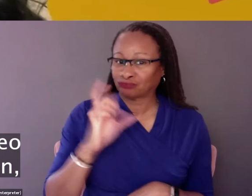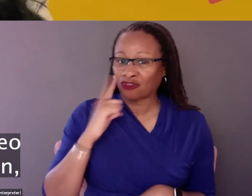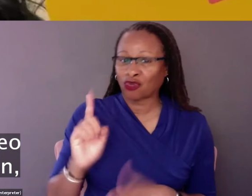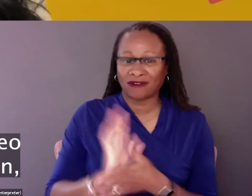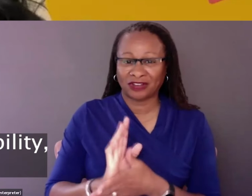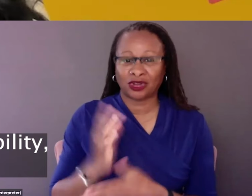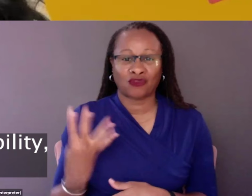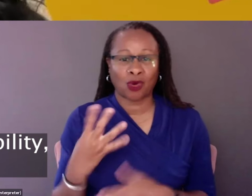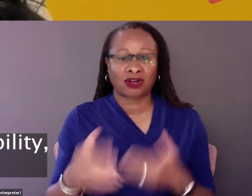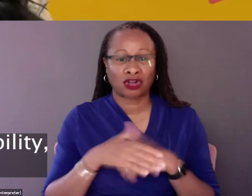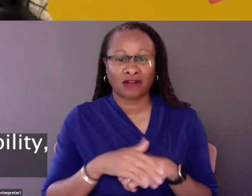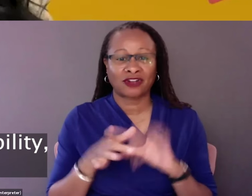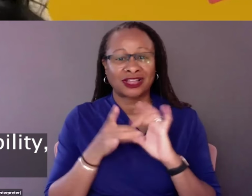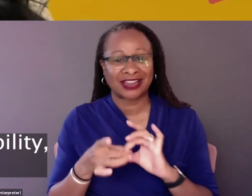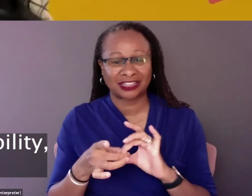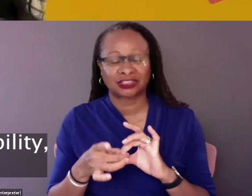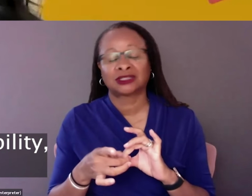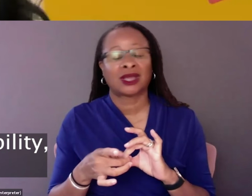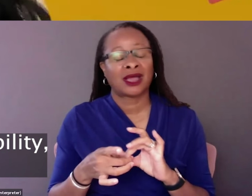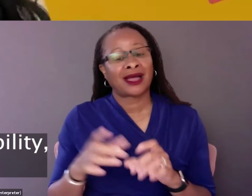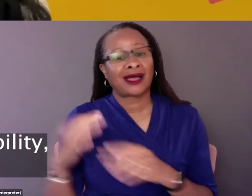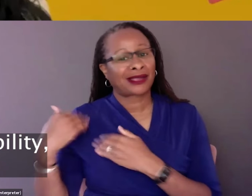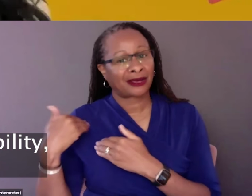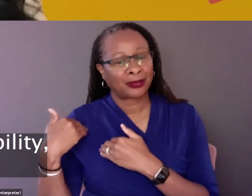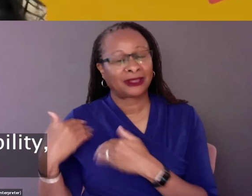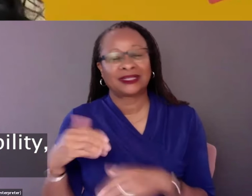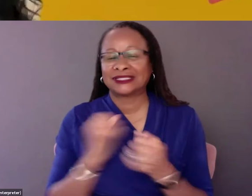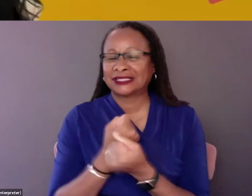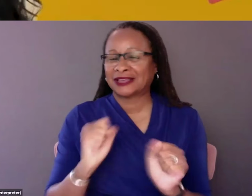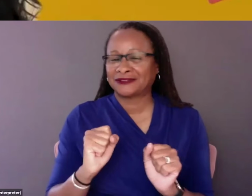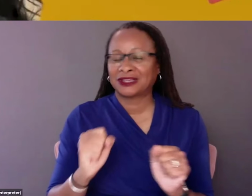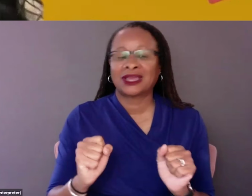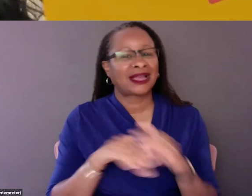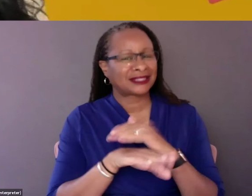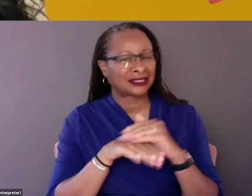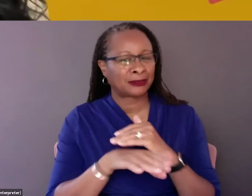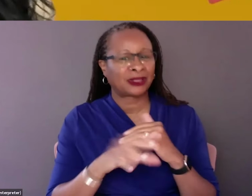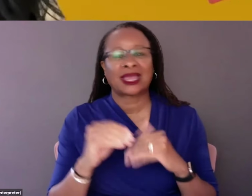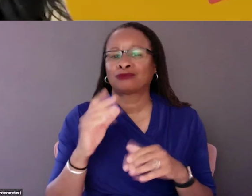covering the connection, accountability, safety, accessibility, and project timeline questions.